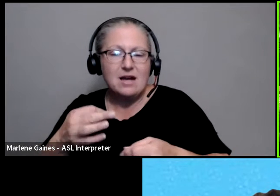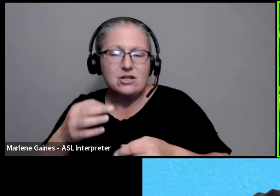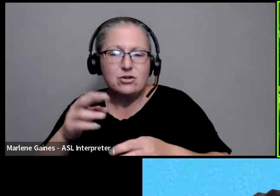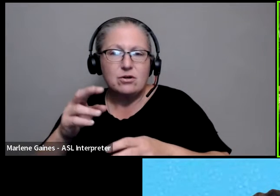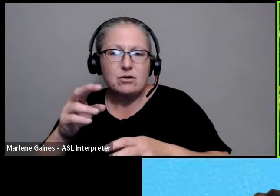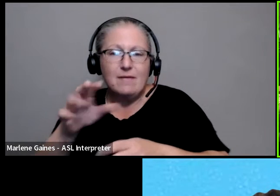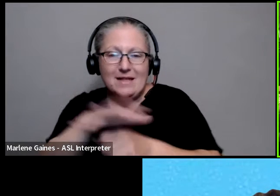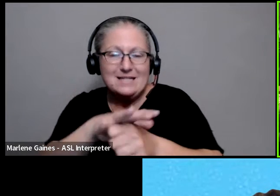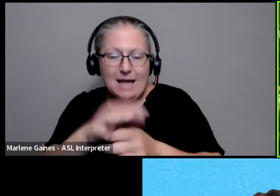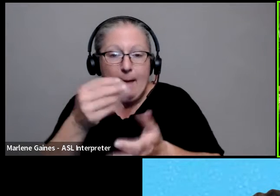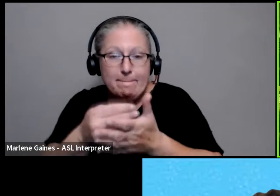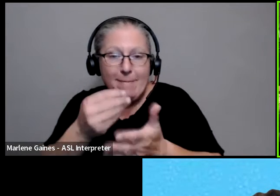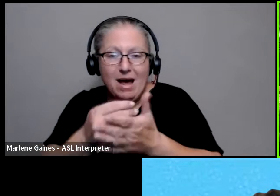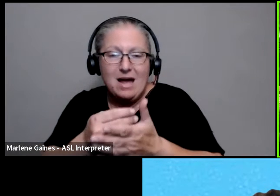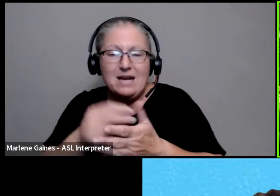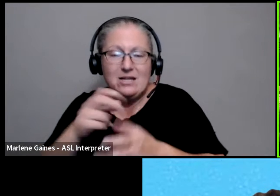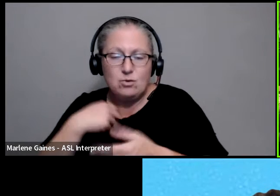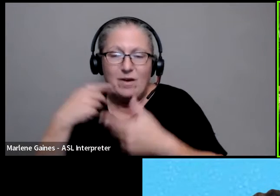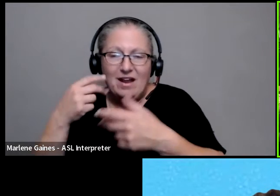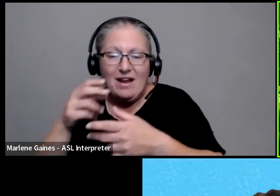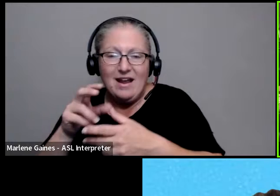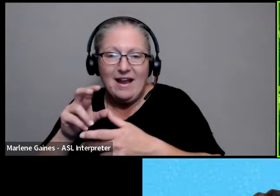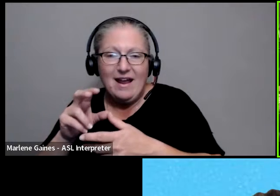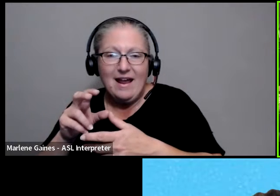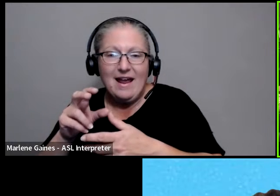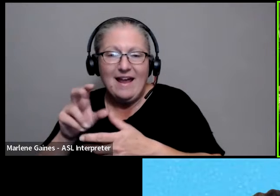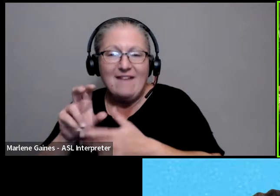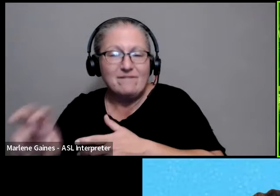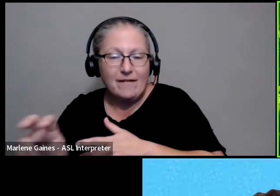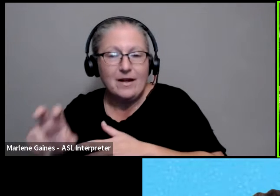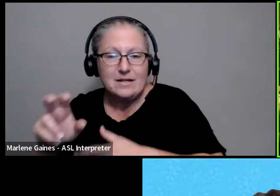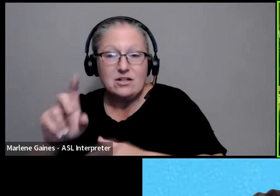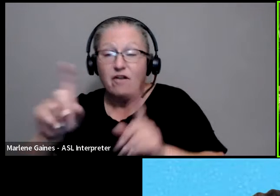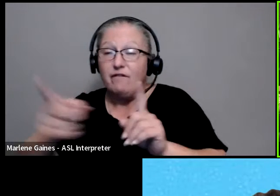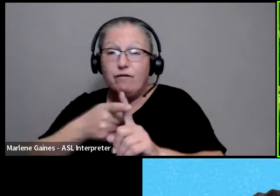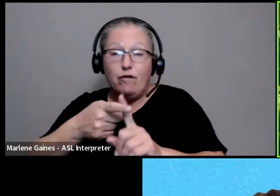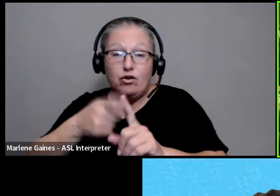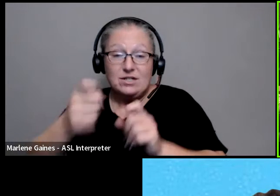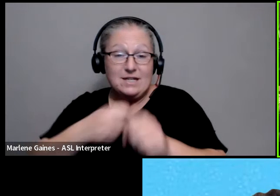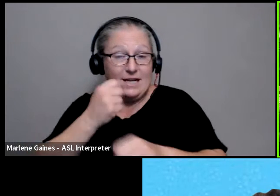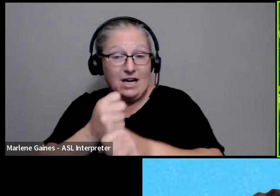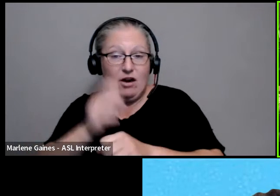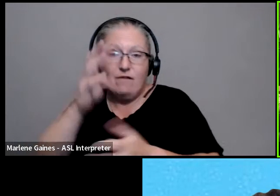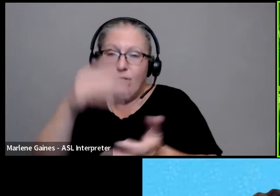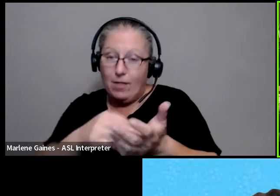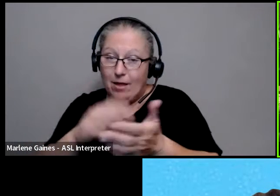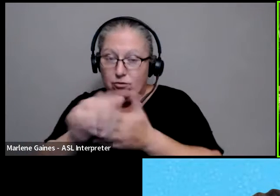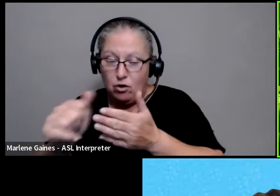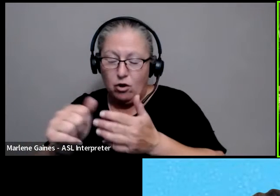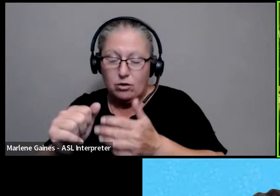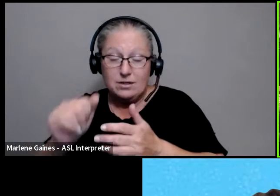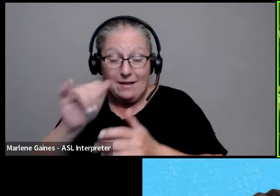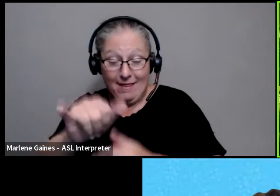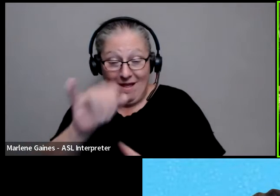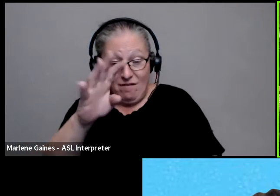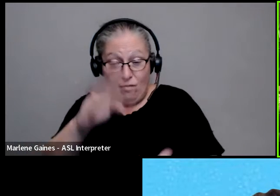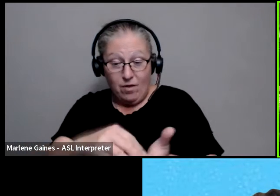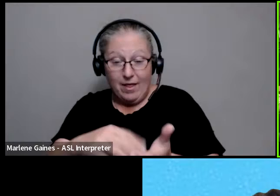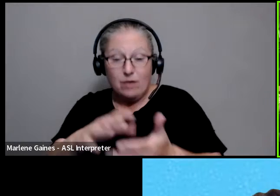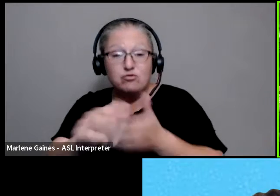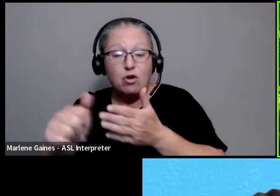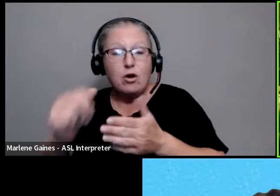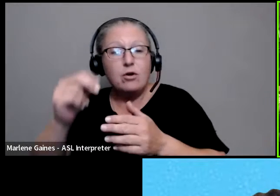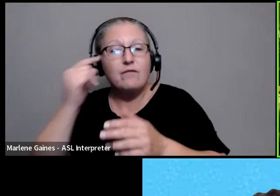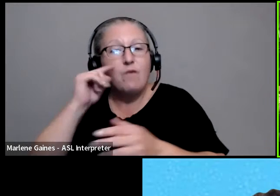this project and venture. So we spent the first year to get it off the ground, it was $4,000. And in that $4,000, it was both for the